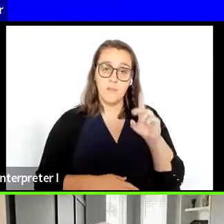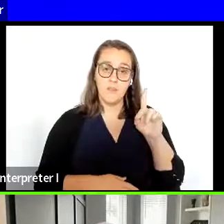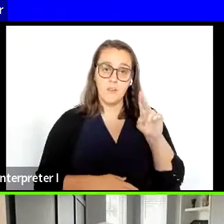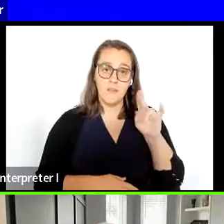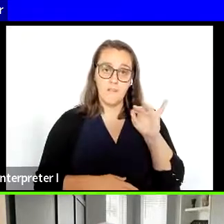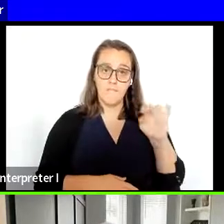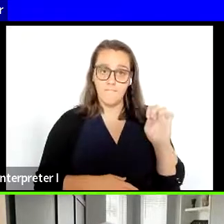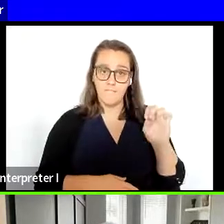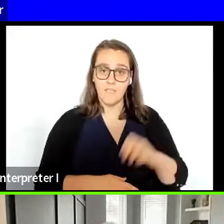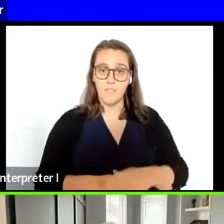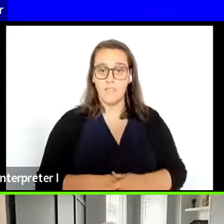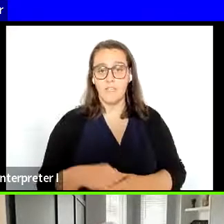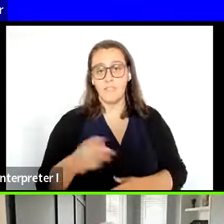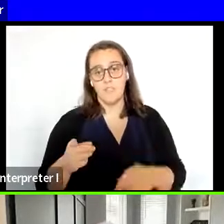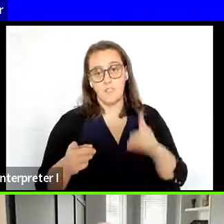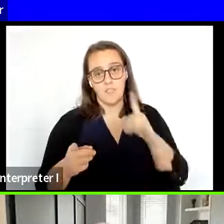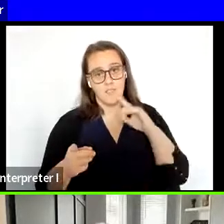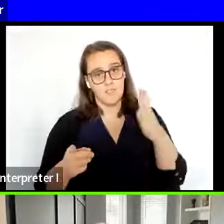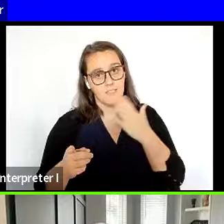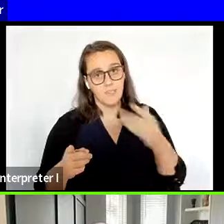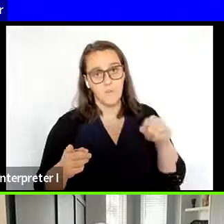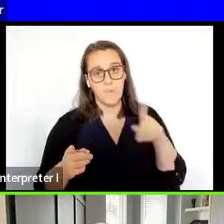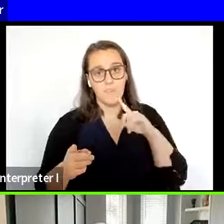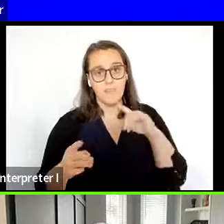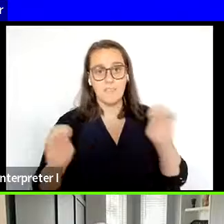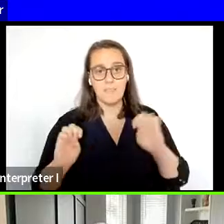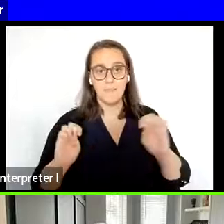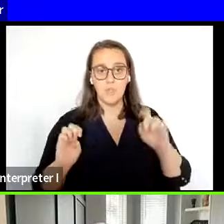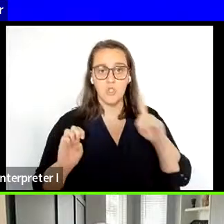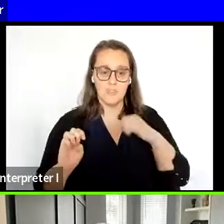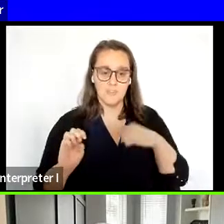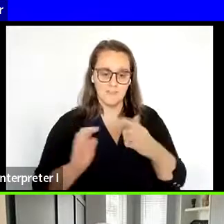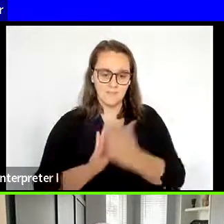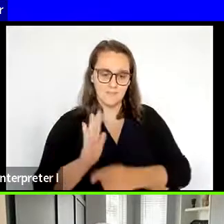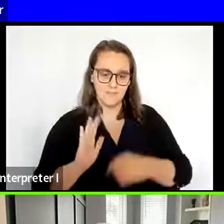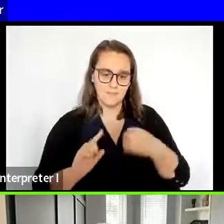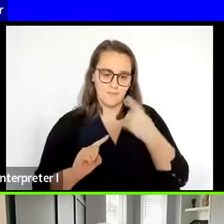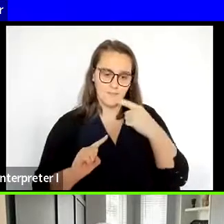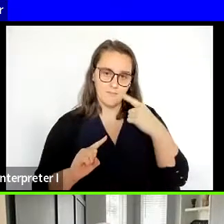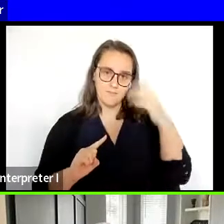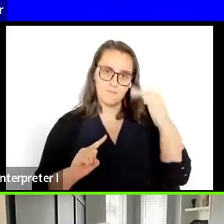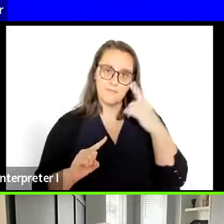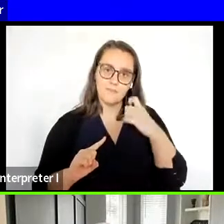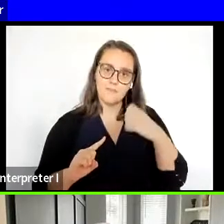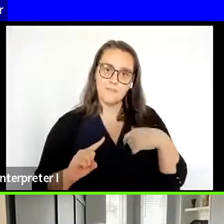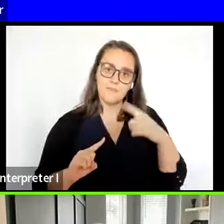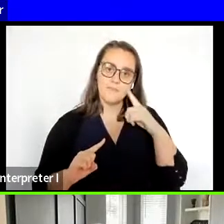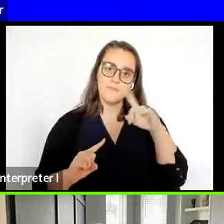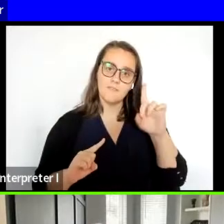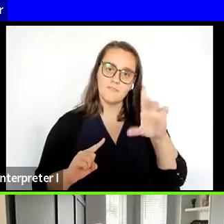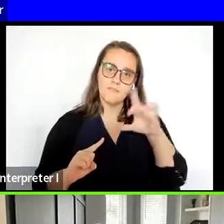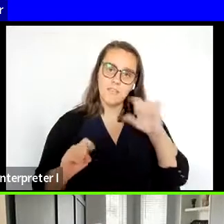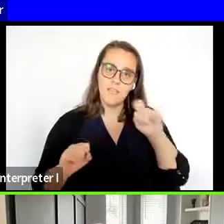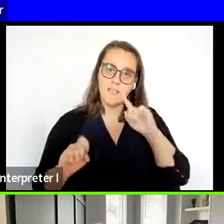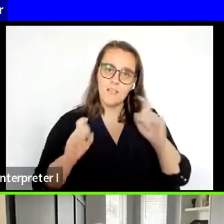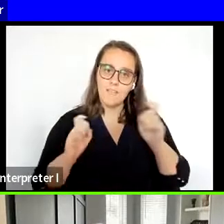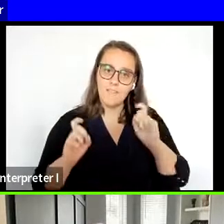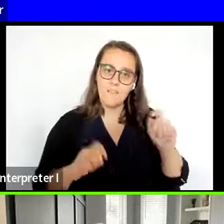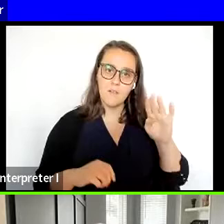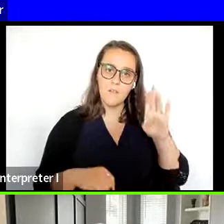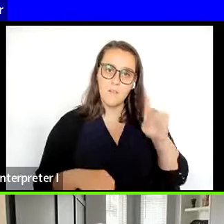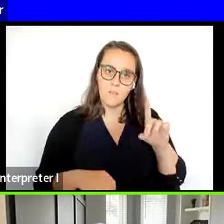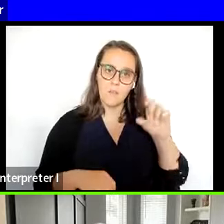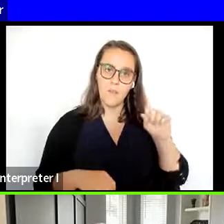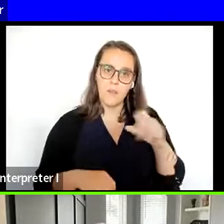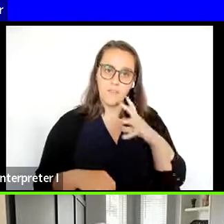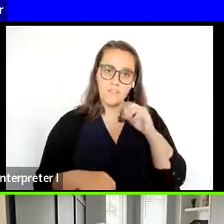Thank you, Mr. Chairman. This emergency measure is necessary to ensure that the District of Columbia can issue bonds in a timely manner and take